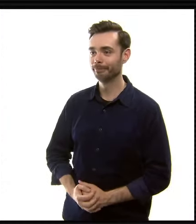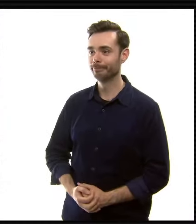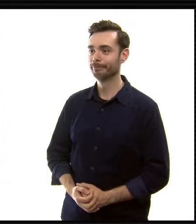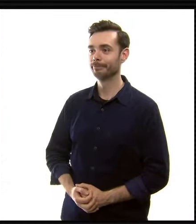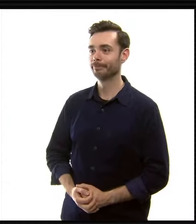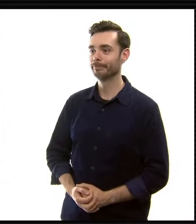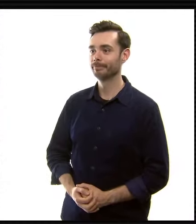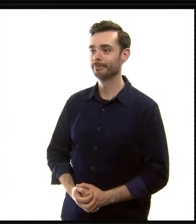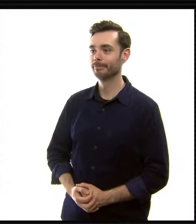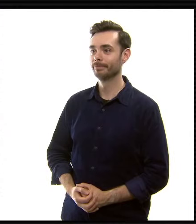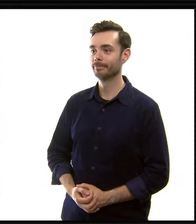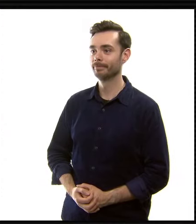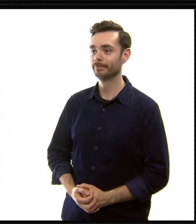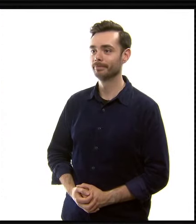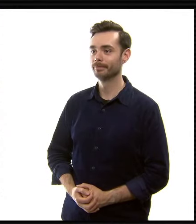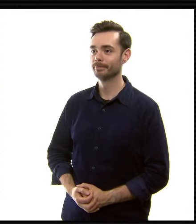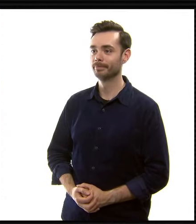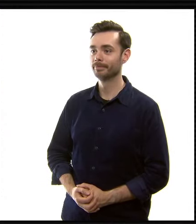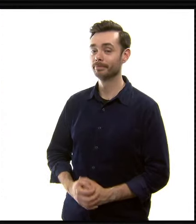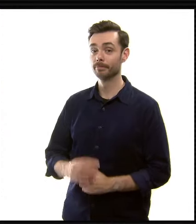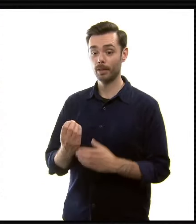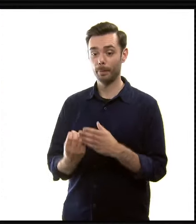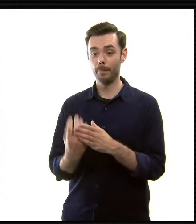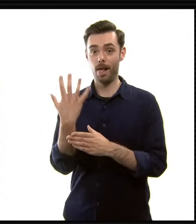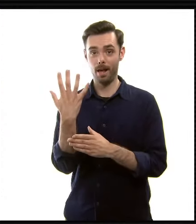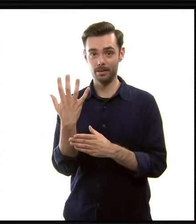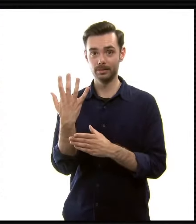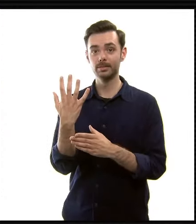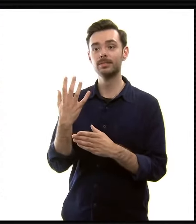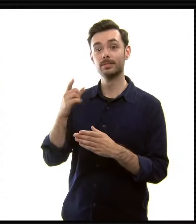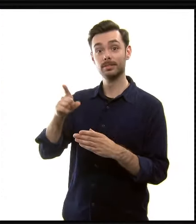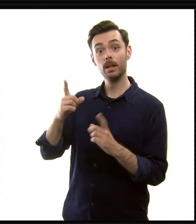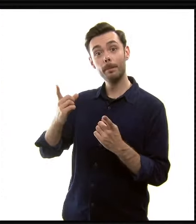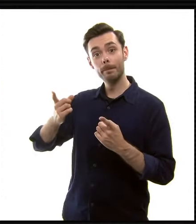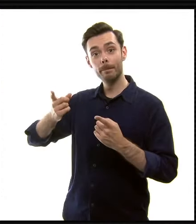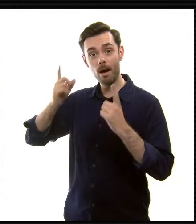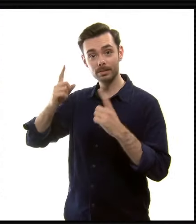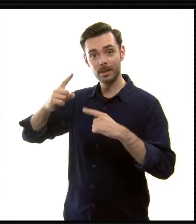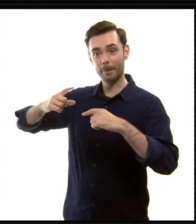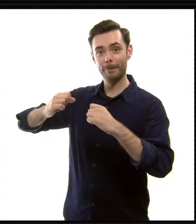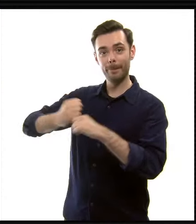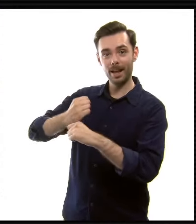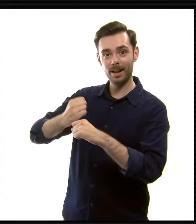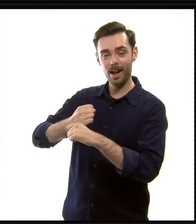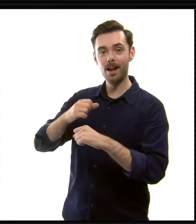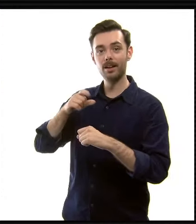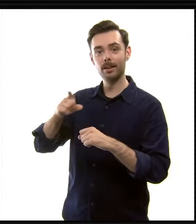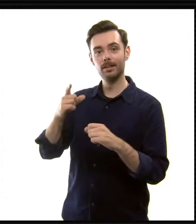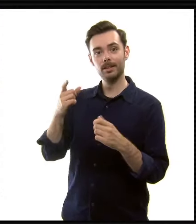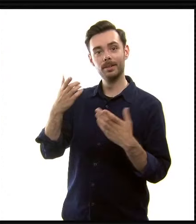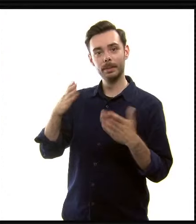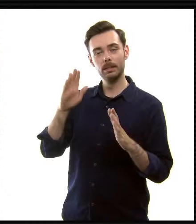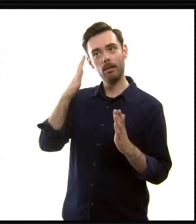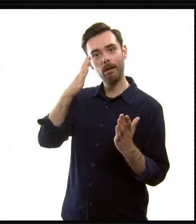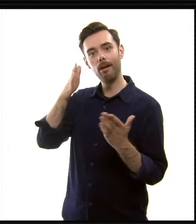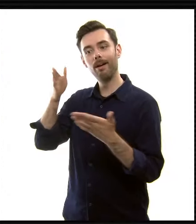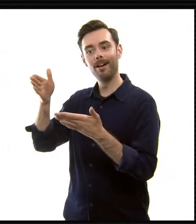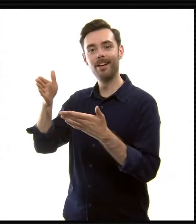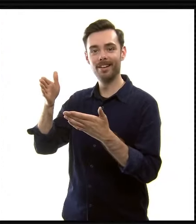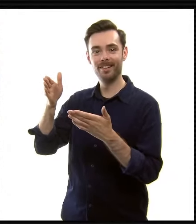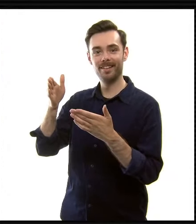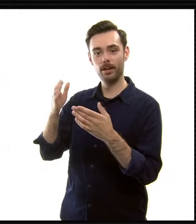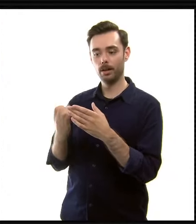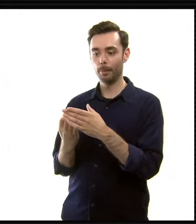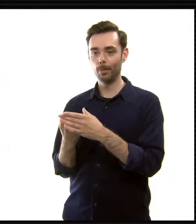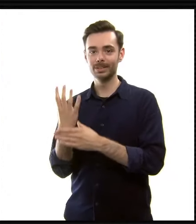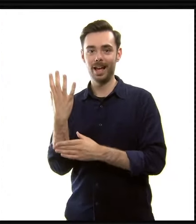And speaking of plants, the masterpiece makers in the LEGO art team have gone decidedly botanical and they've made some floral-themed art kits. Now,